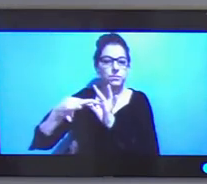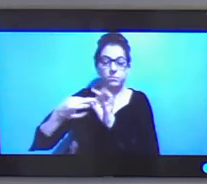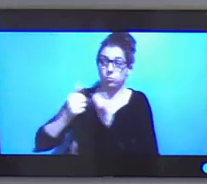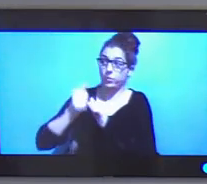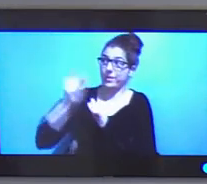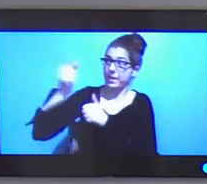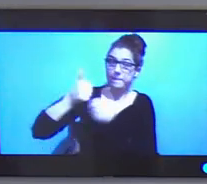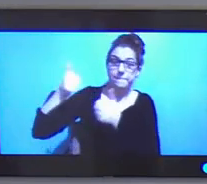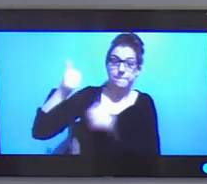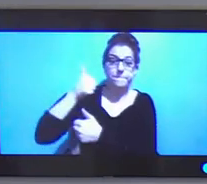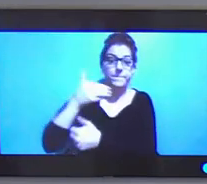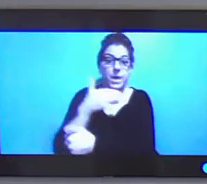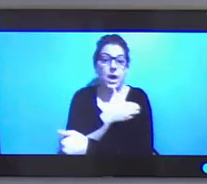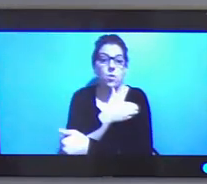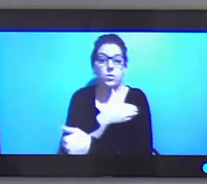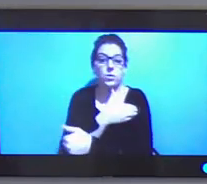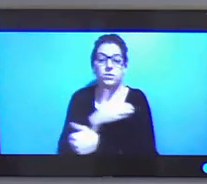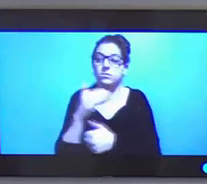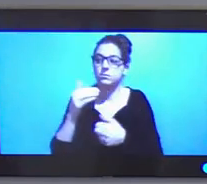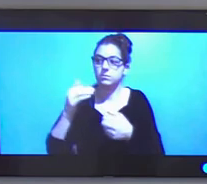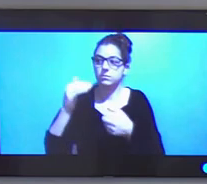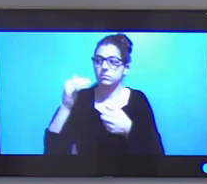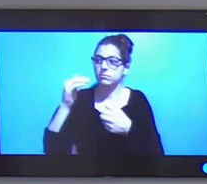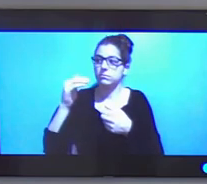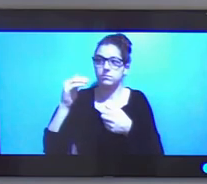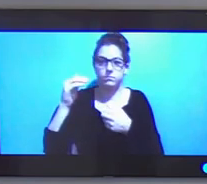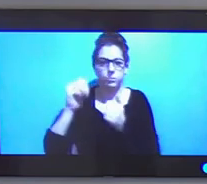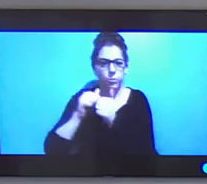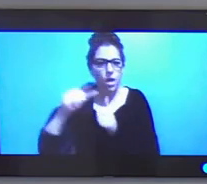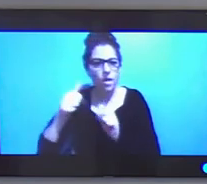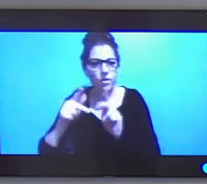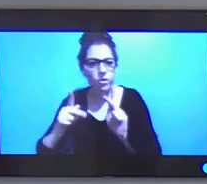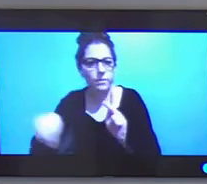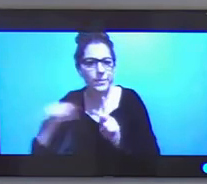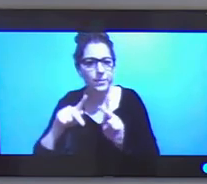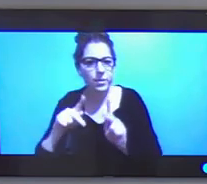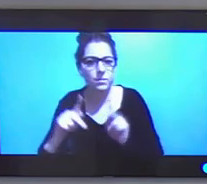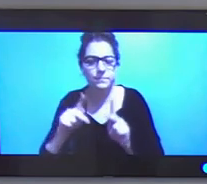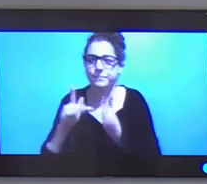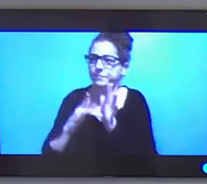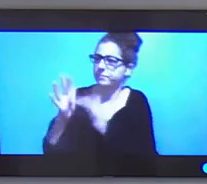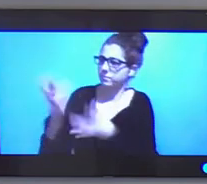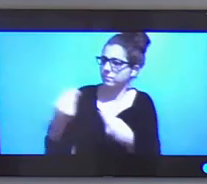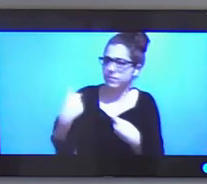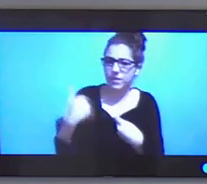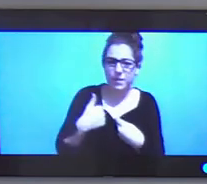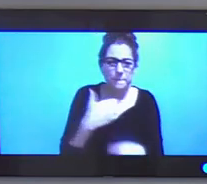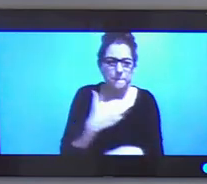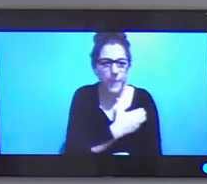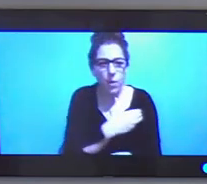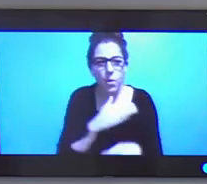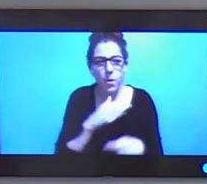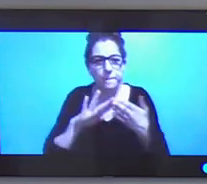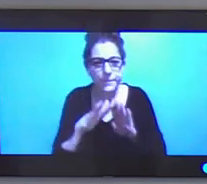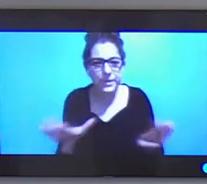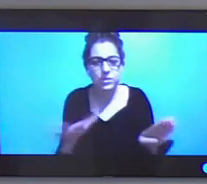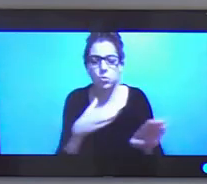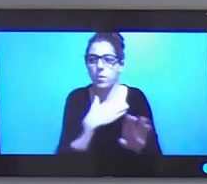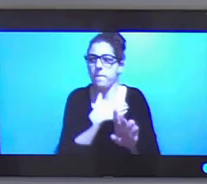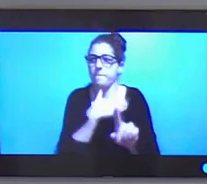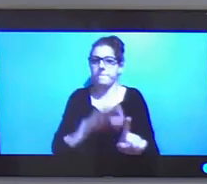empowers secondary relationships with others. Jesus gives us power and peace, right, to empower those